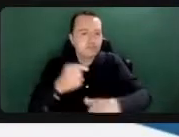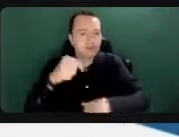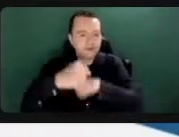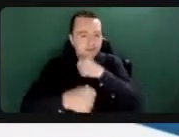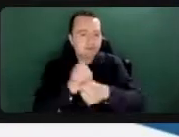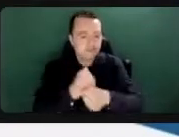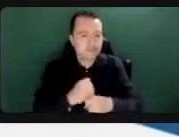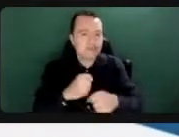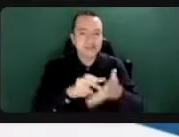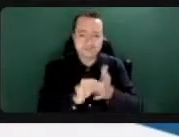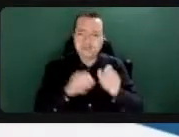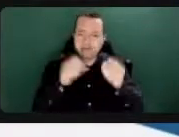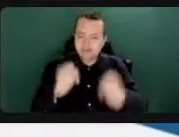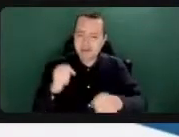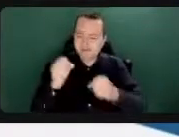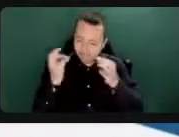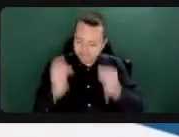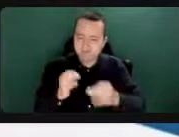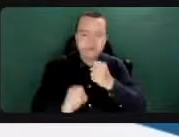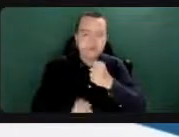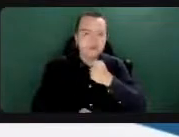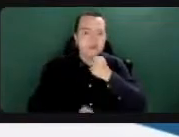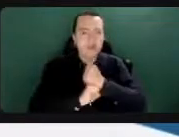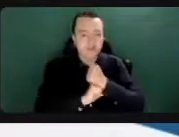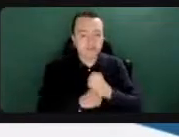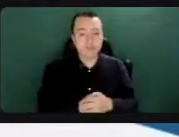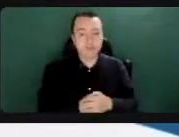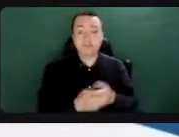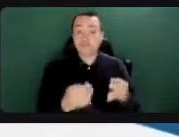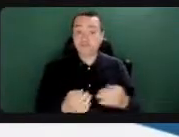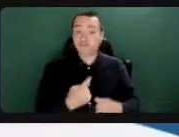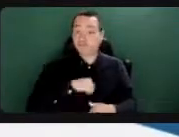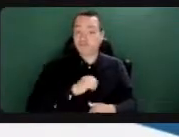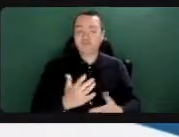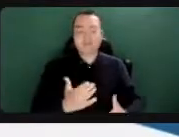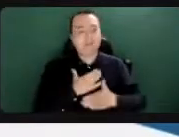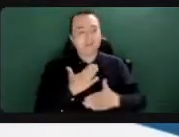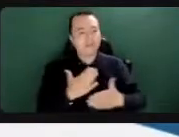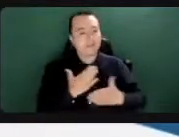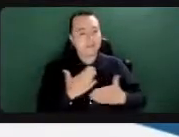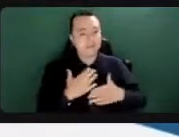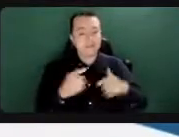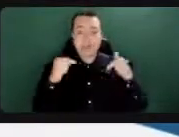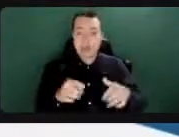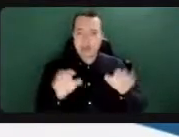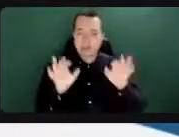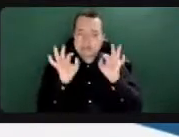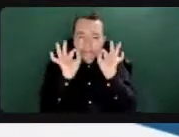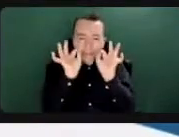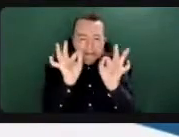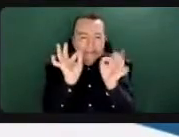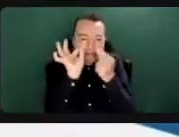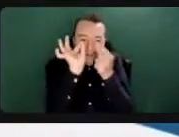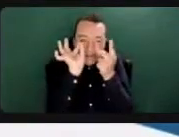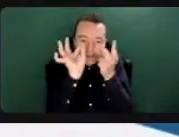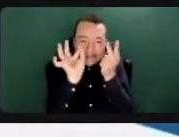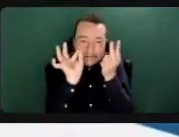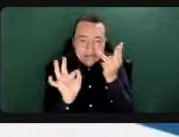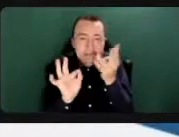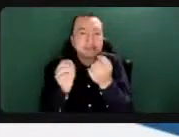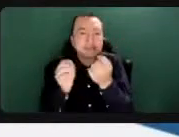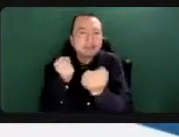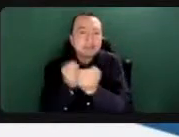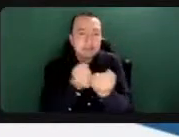this tool will constitute a critical element of our support to member states, and the Bureau will continue to provide the necessary technical